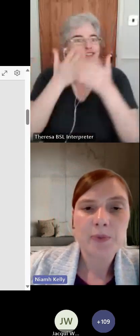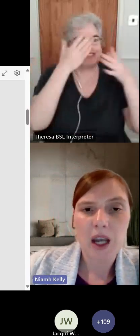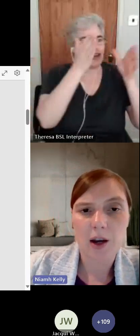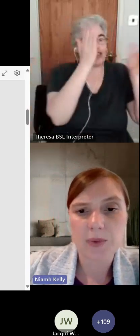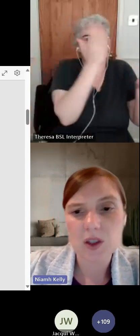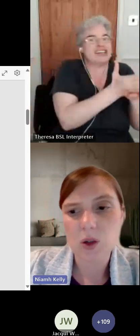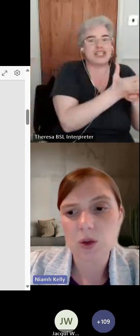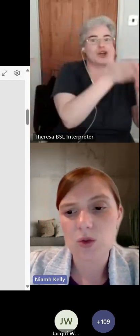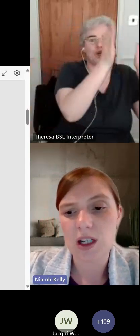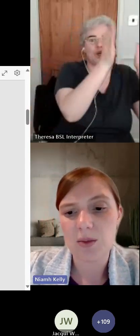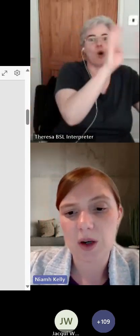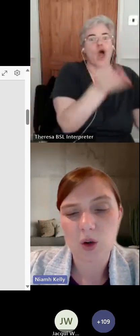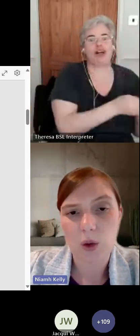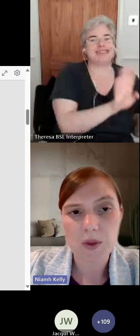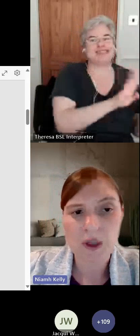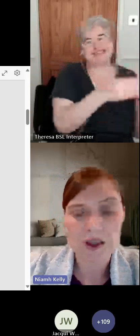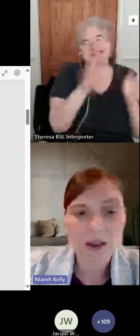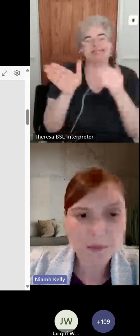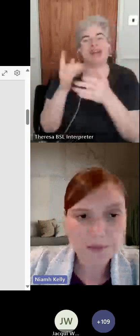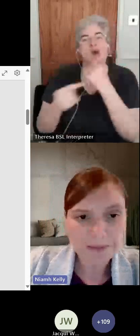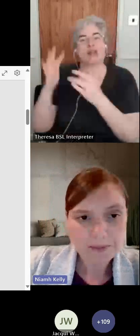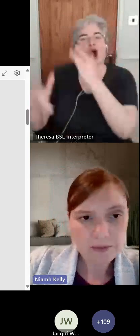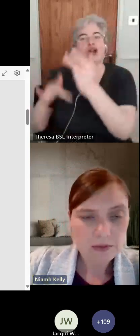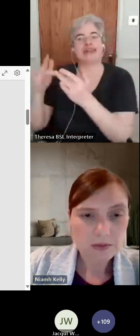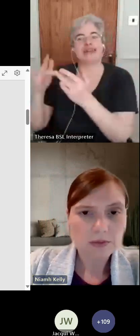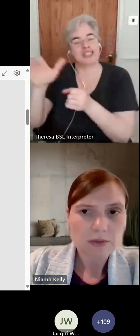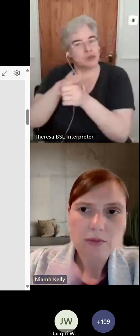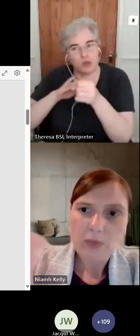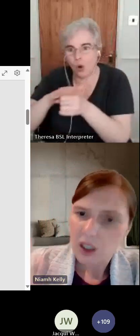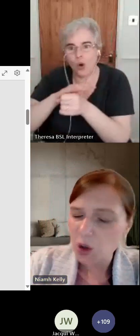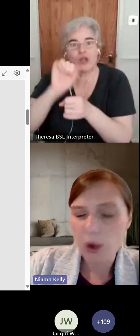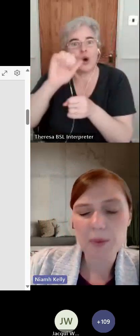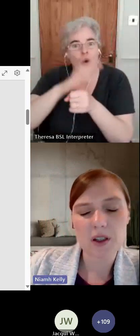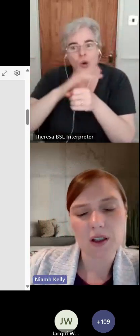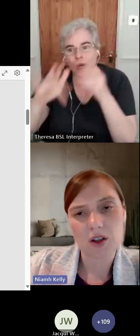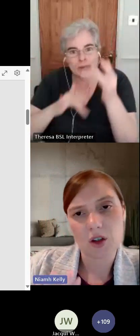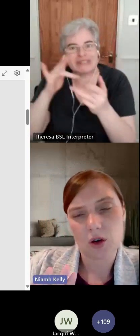world. So it's really about your websites,